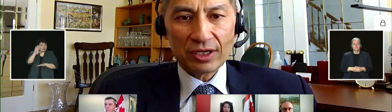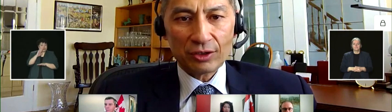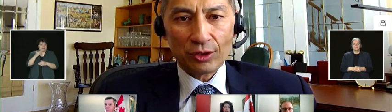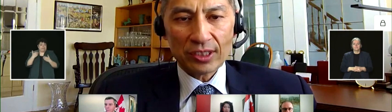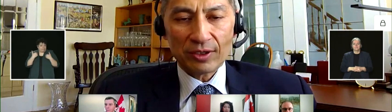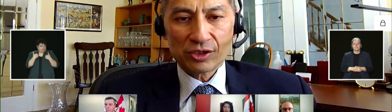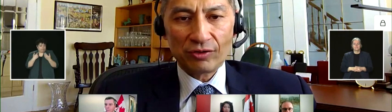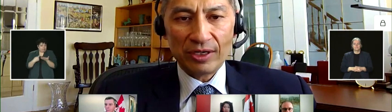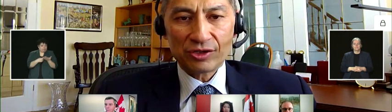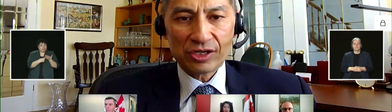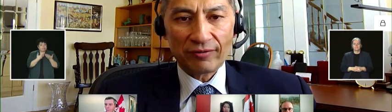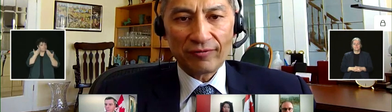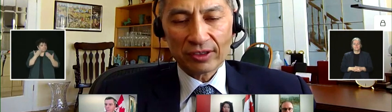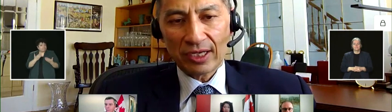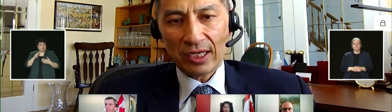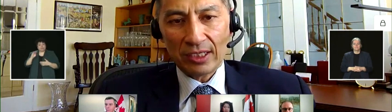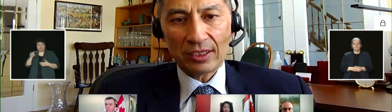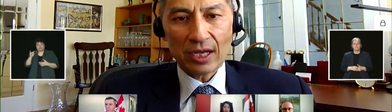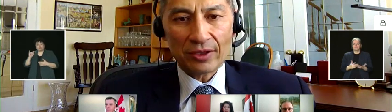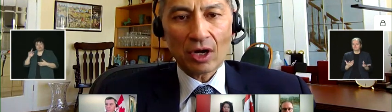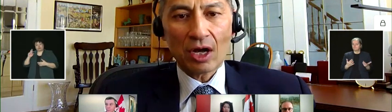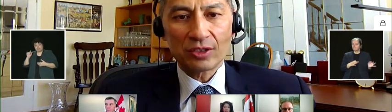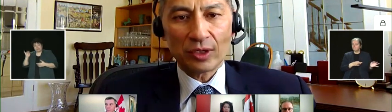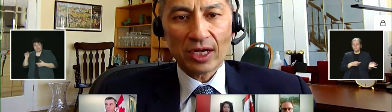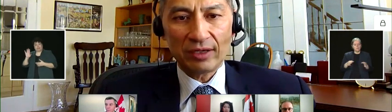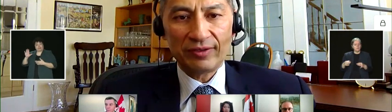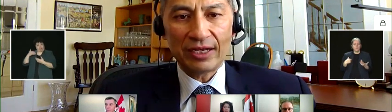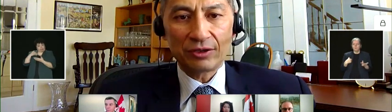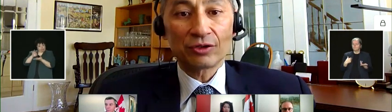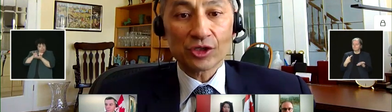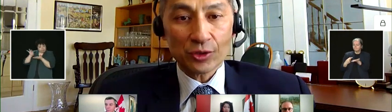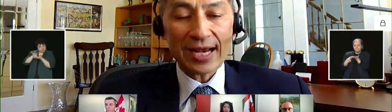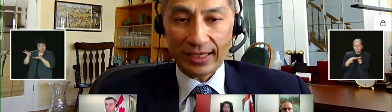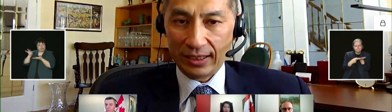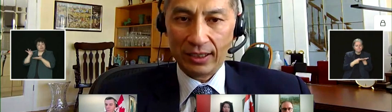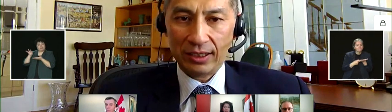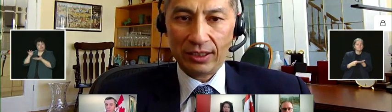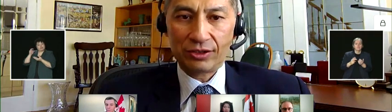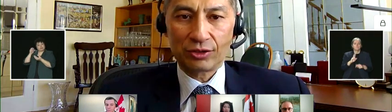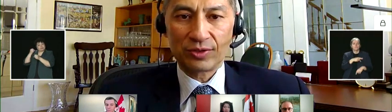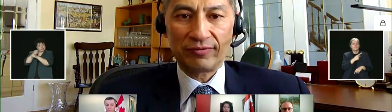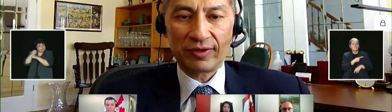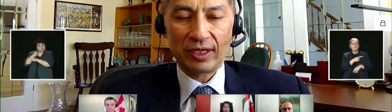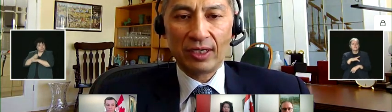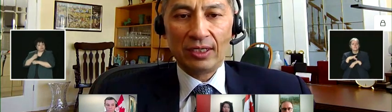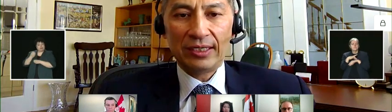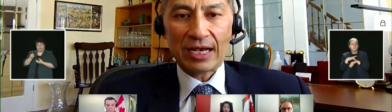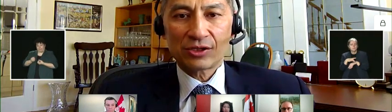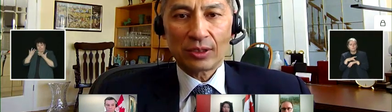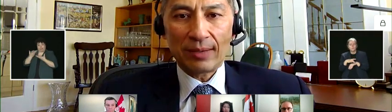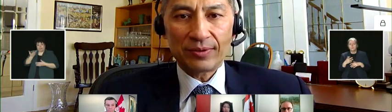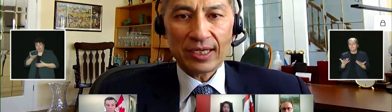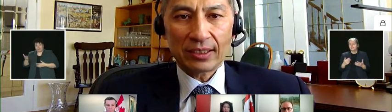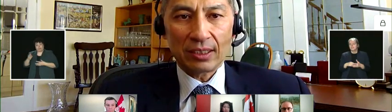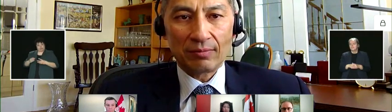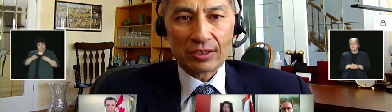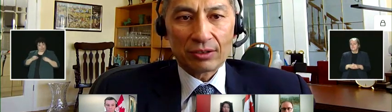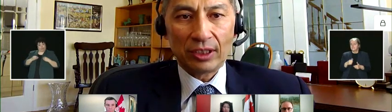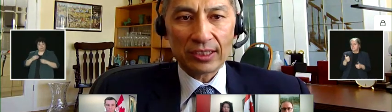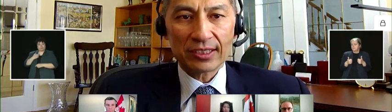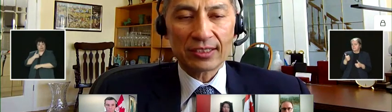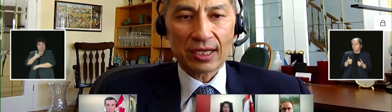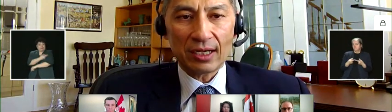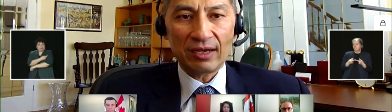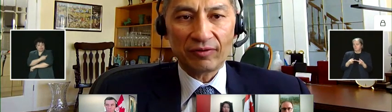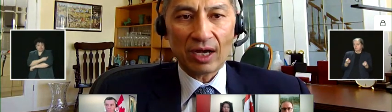and territories. I'm not sure Major-General Fortin and other colleagues what kind of data they're tracking in terms of the actual uptake.